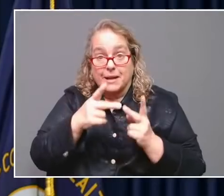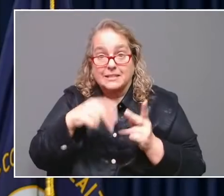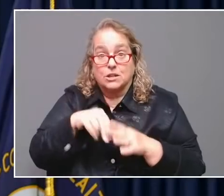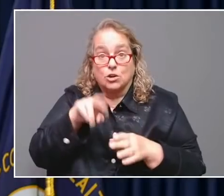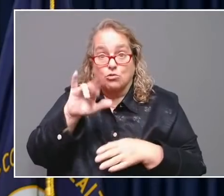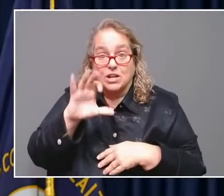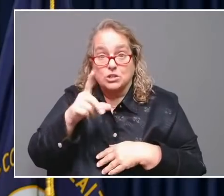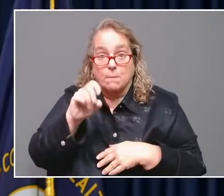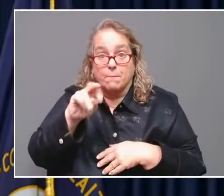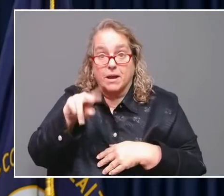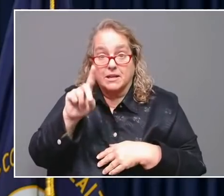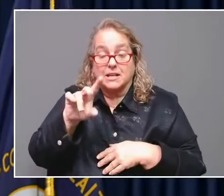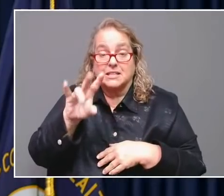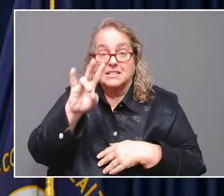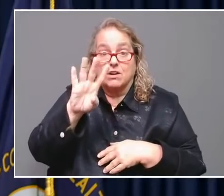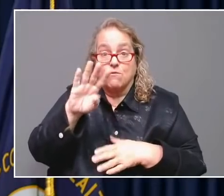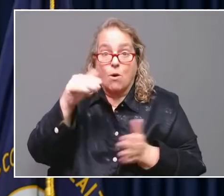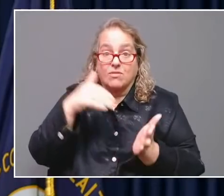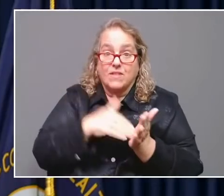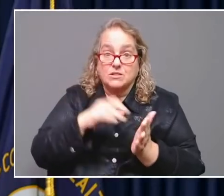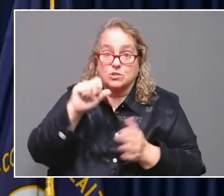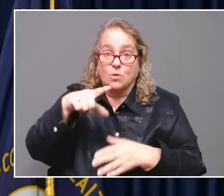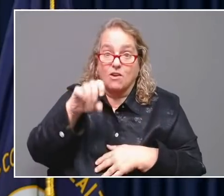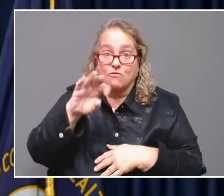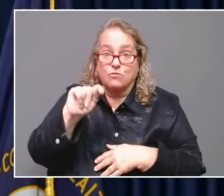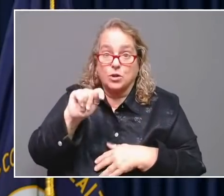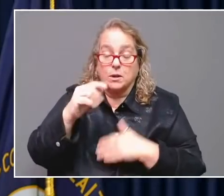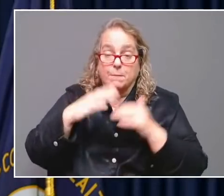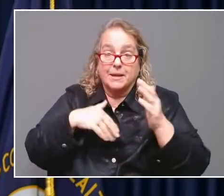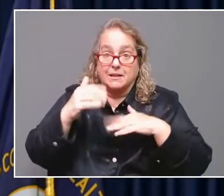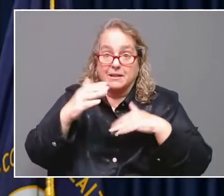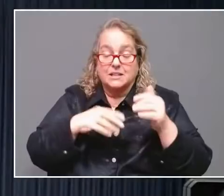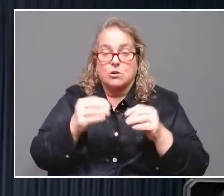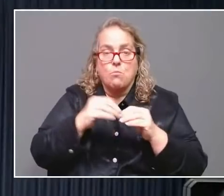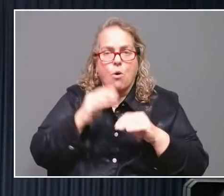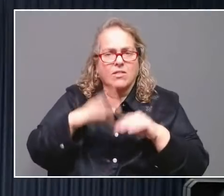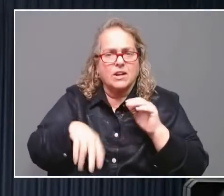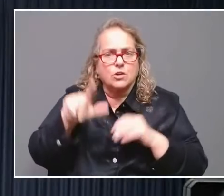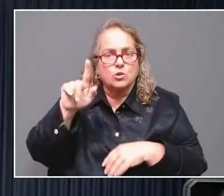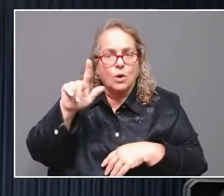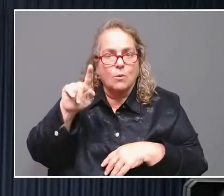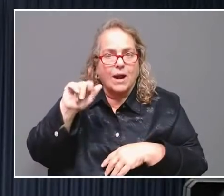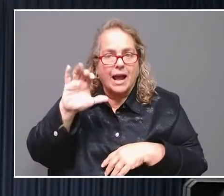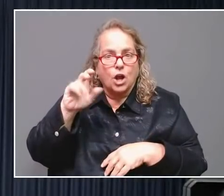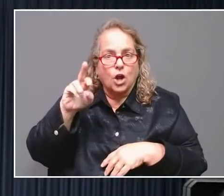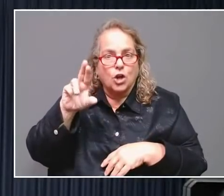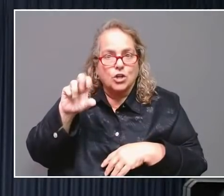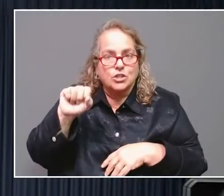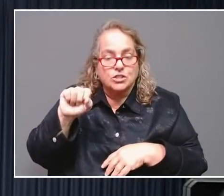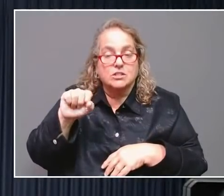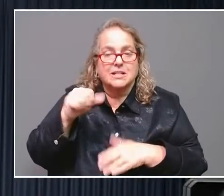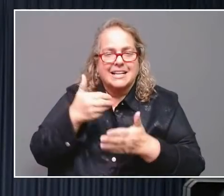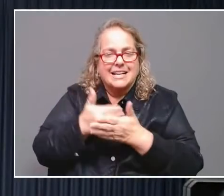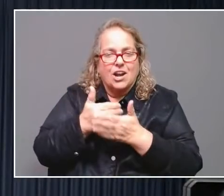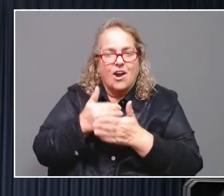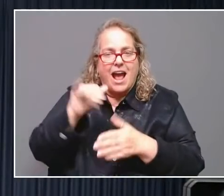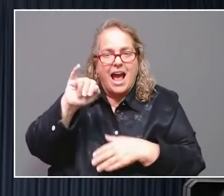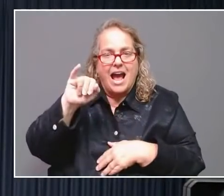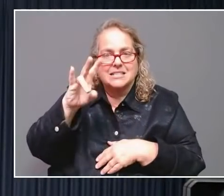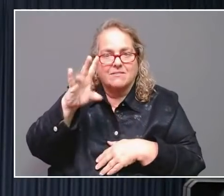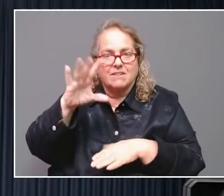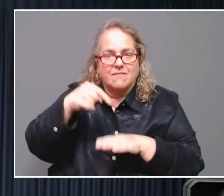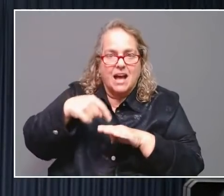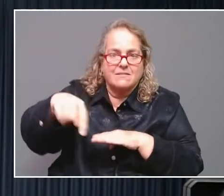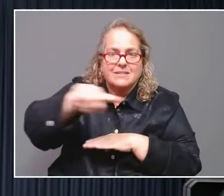174,500 square foot building pad. It's on more than 21 acres, and it's located near I-75 with easy access to